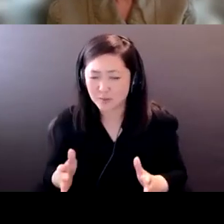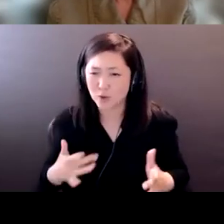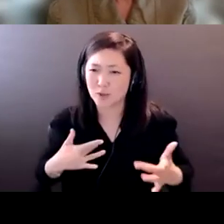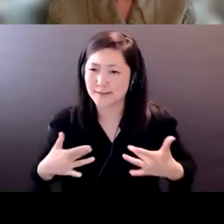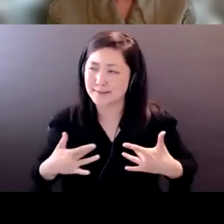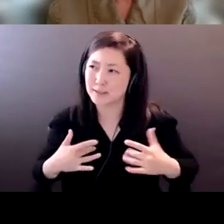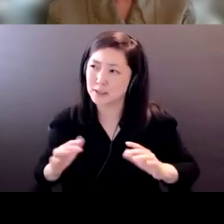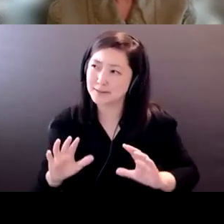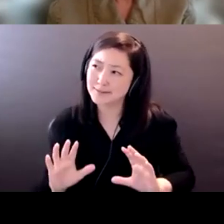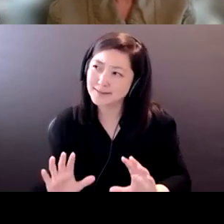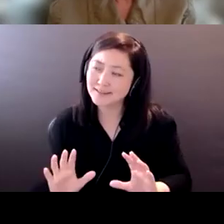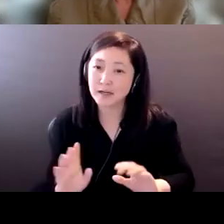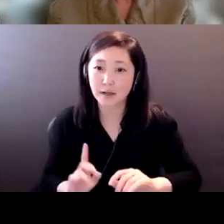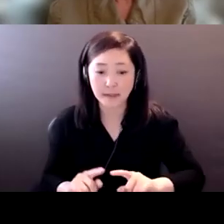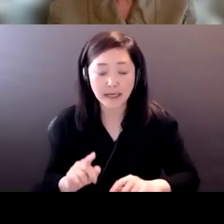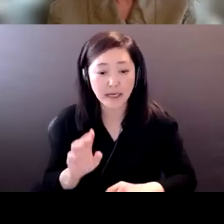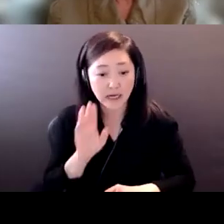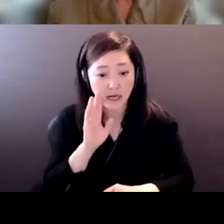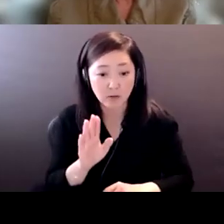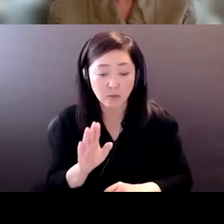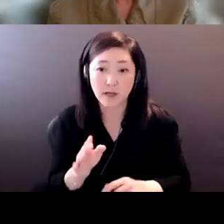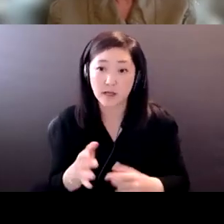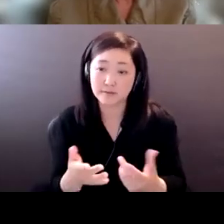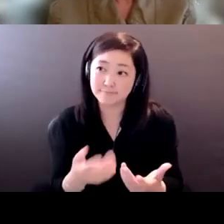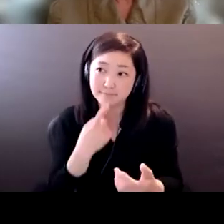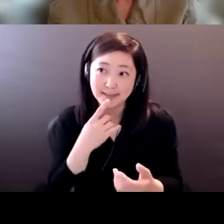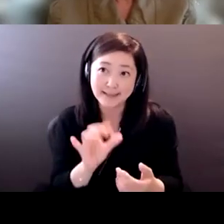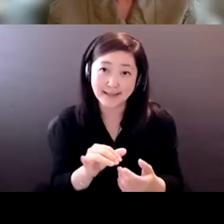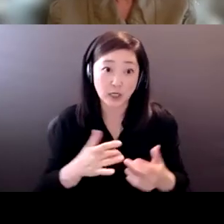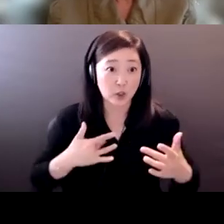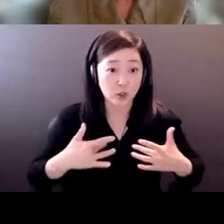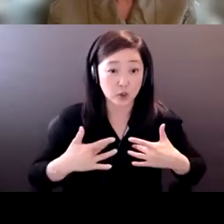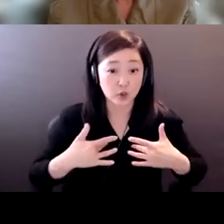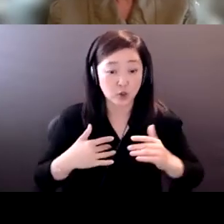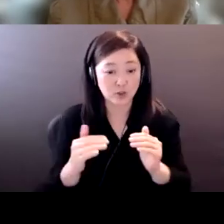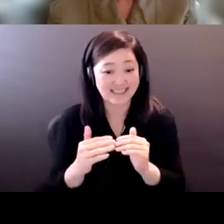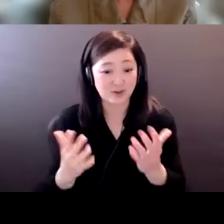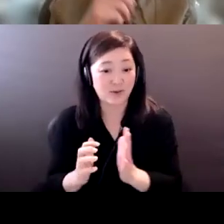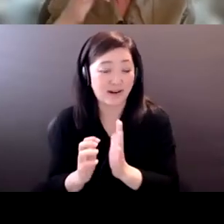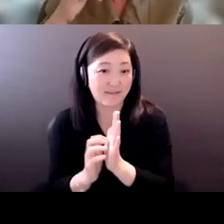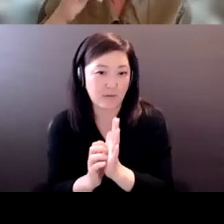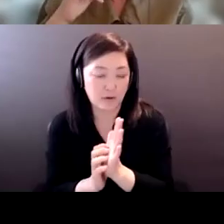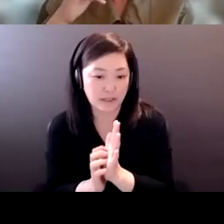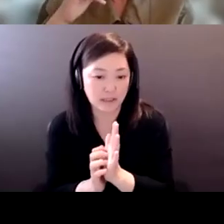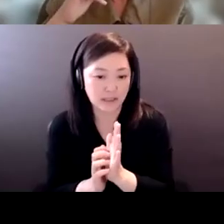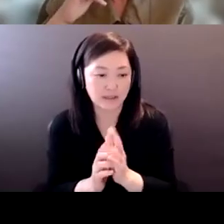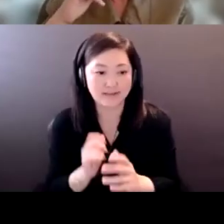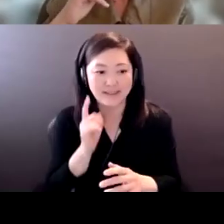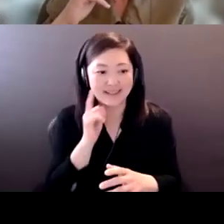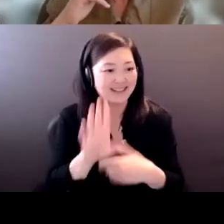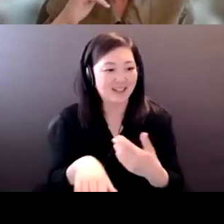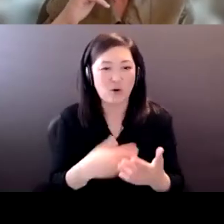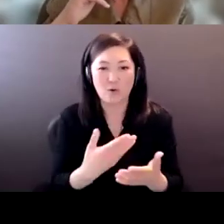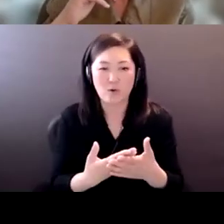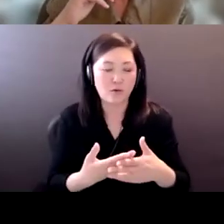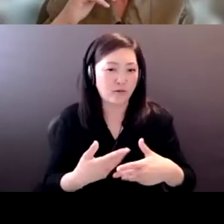push back on the idea that concern equals vulnerability, right? I think, the whole concept of